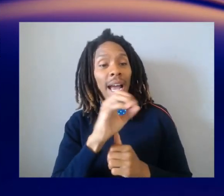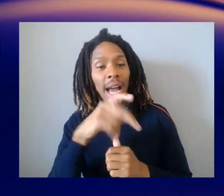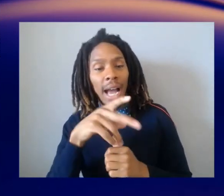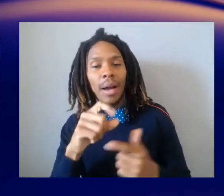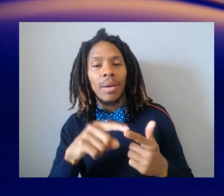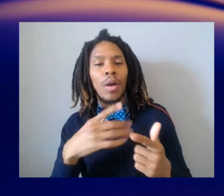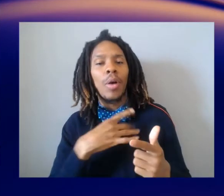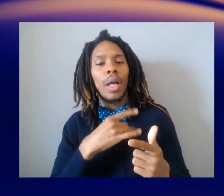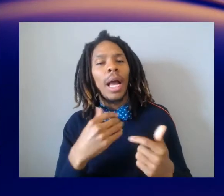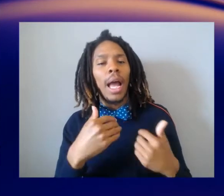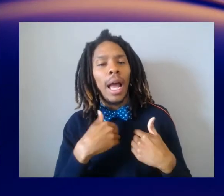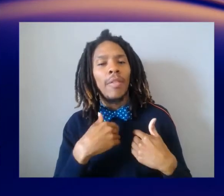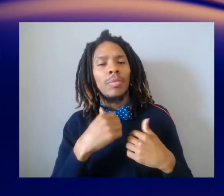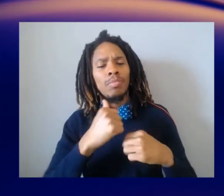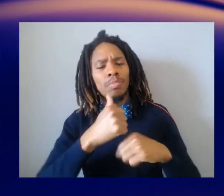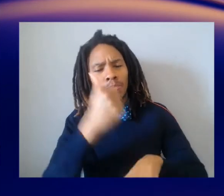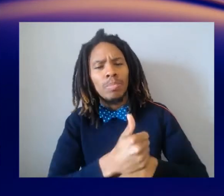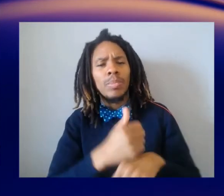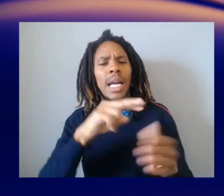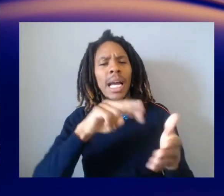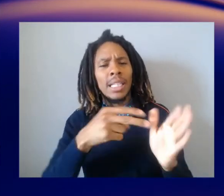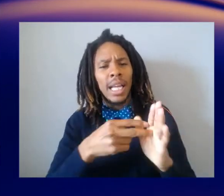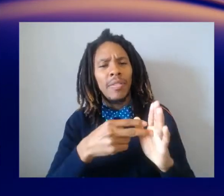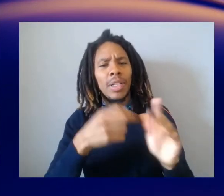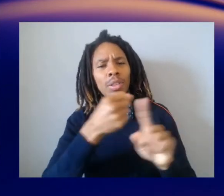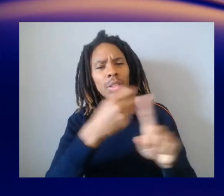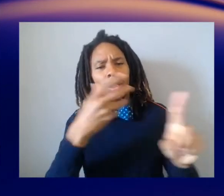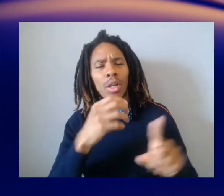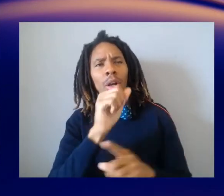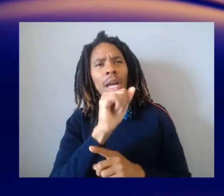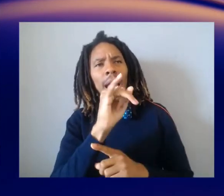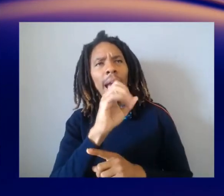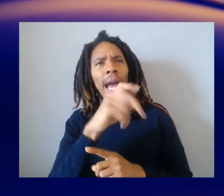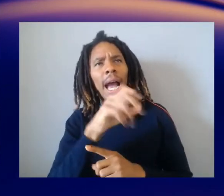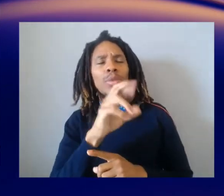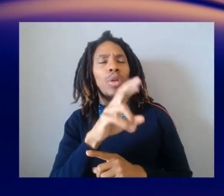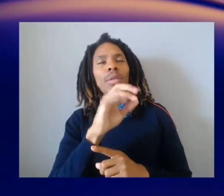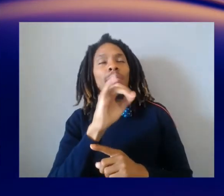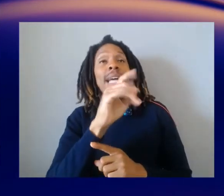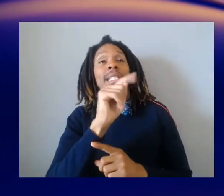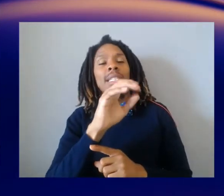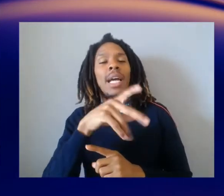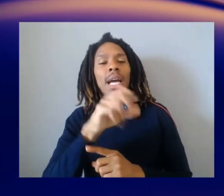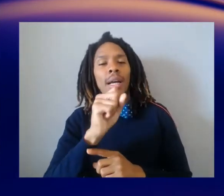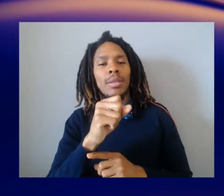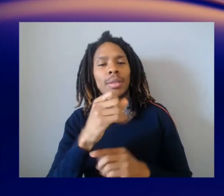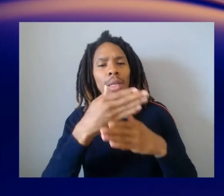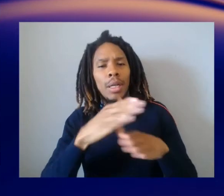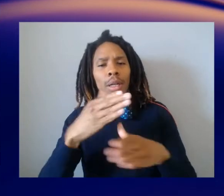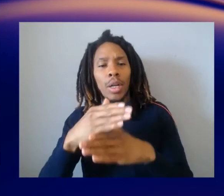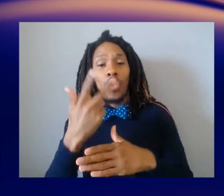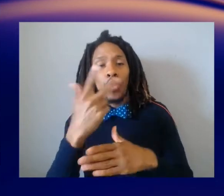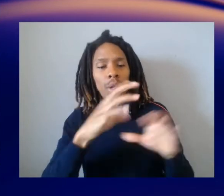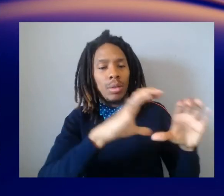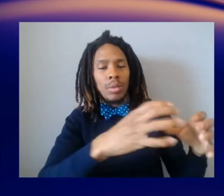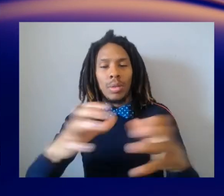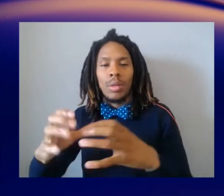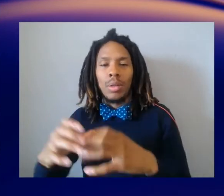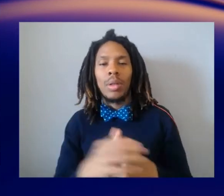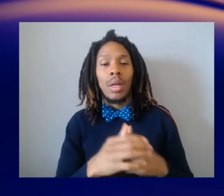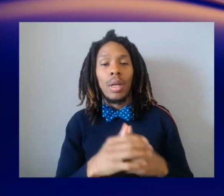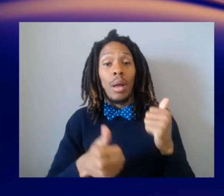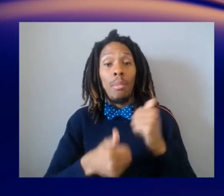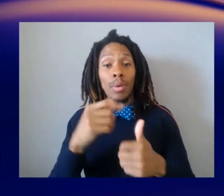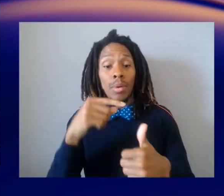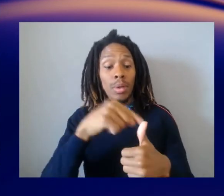some solid definitions down. So when we think of AIOps, or specifically IT ops that is, we like to break it down into three categories. Mostly looking at